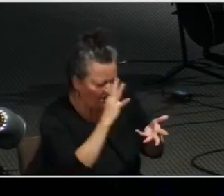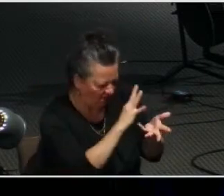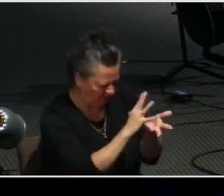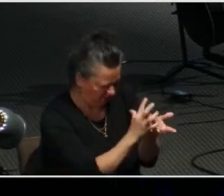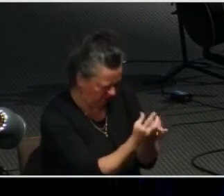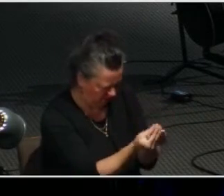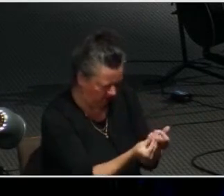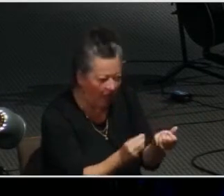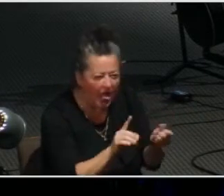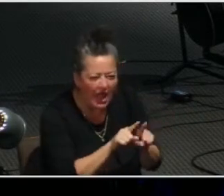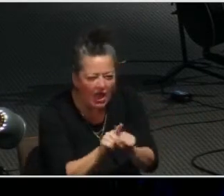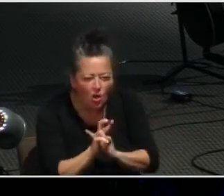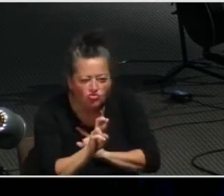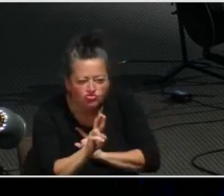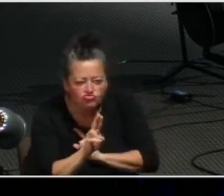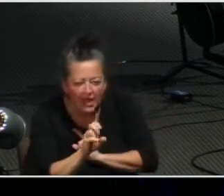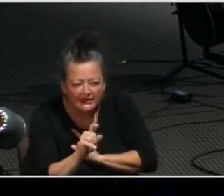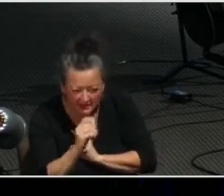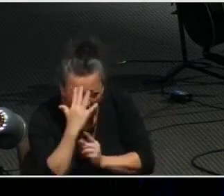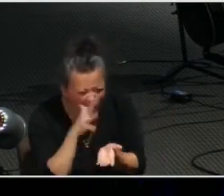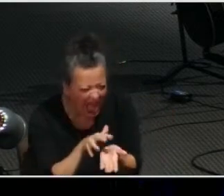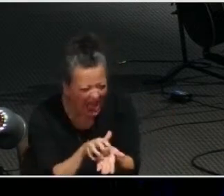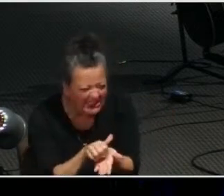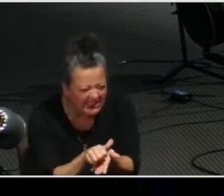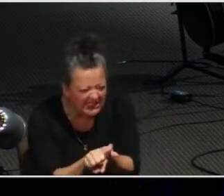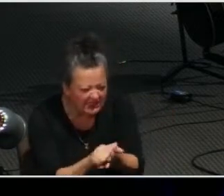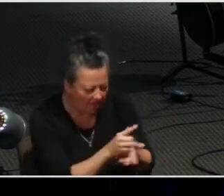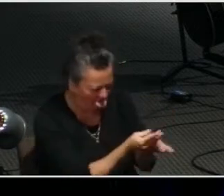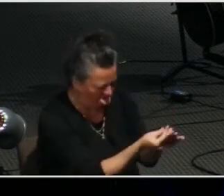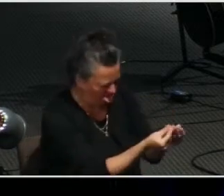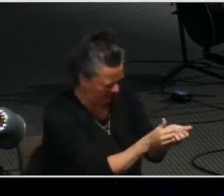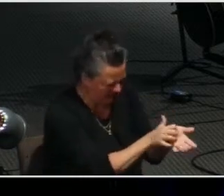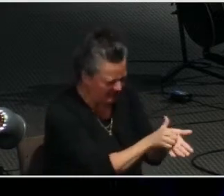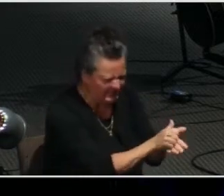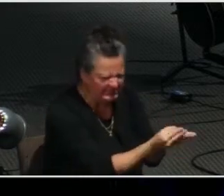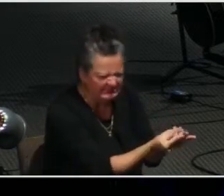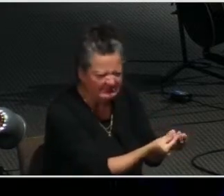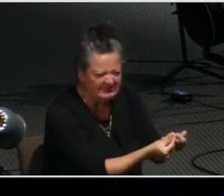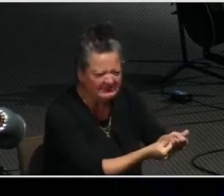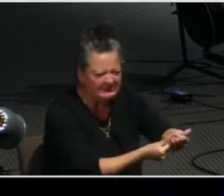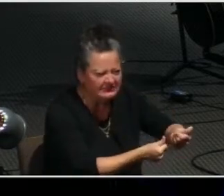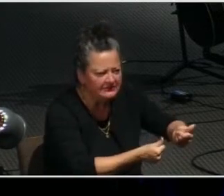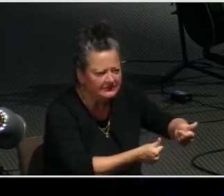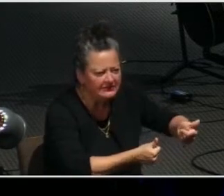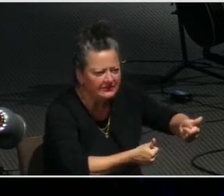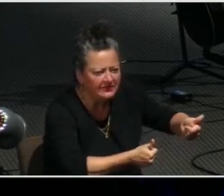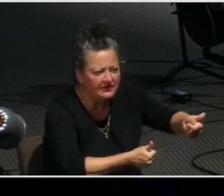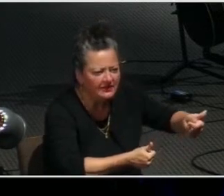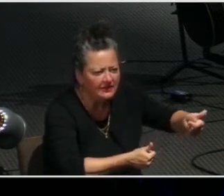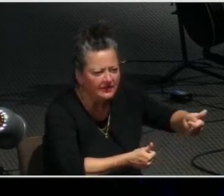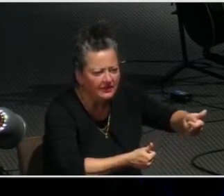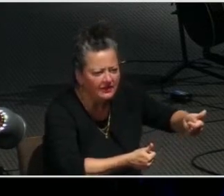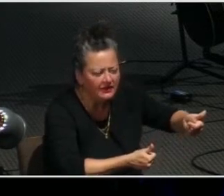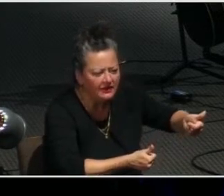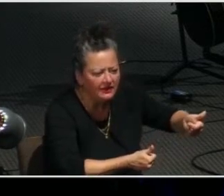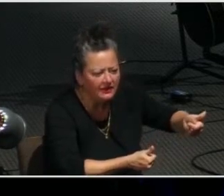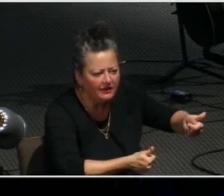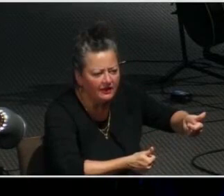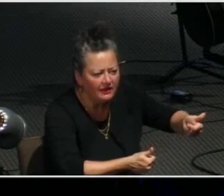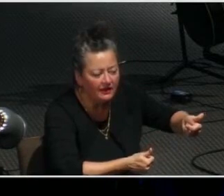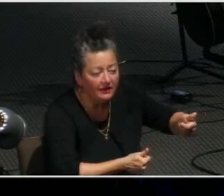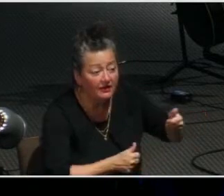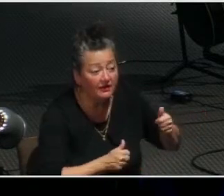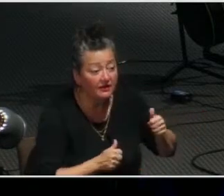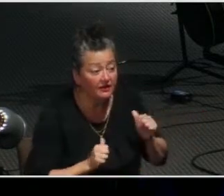will be evidence against you. Well, rotting riches means